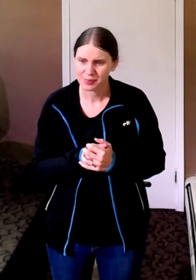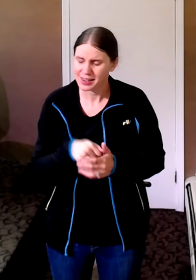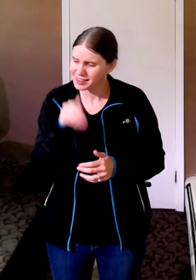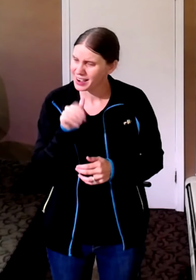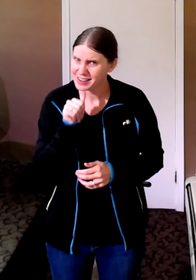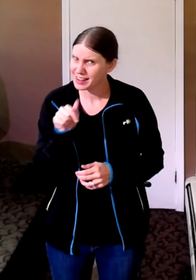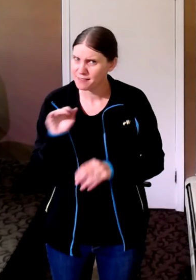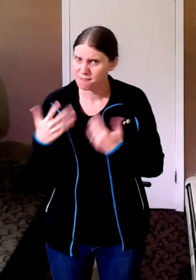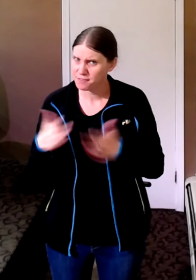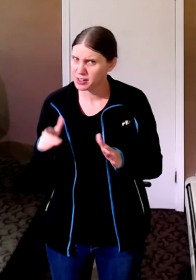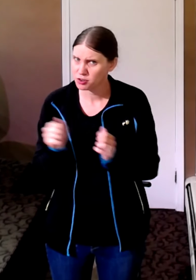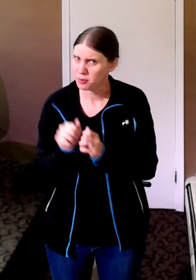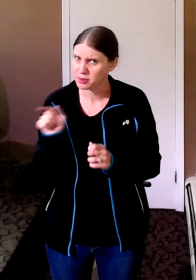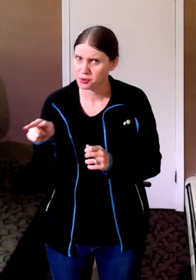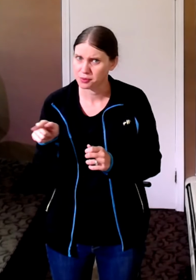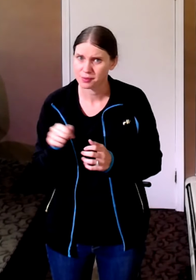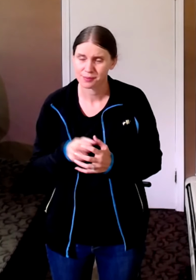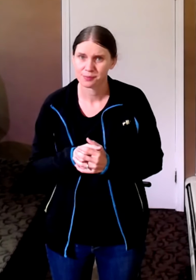God's not finished with you.